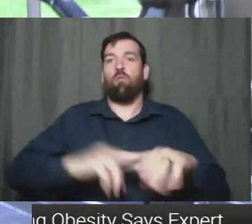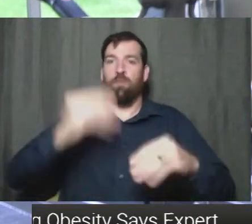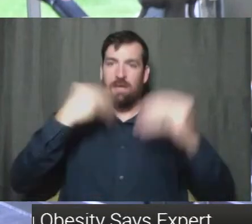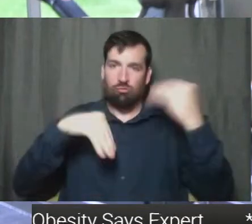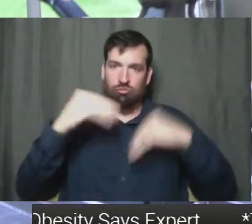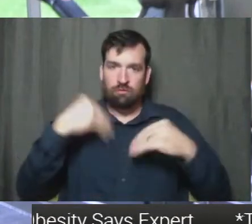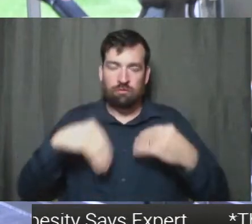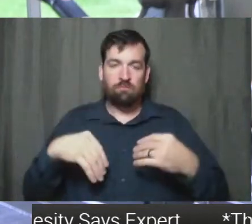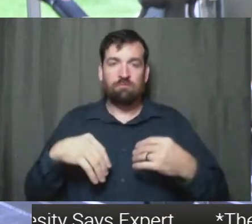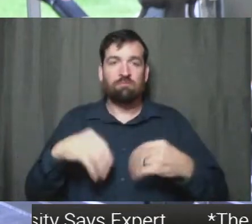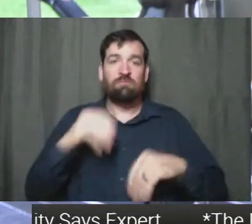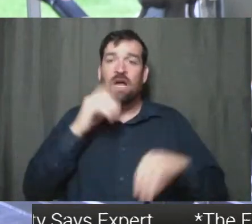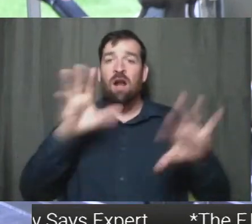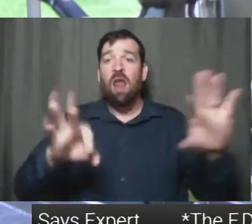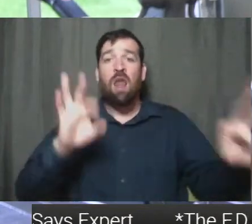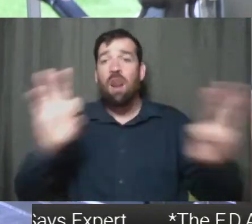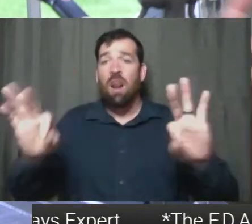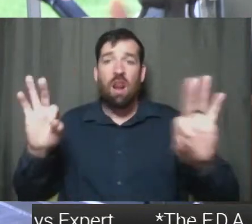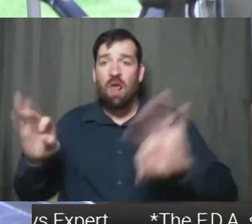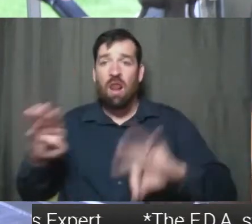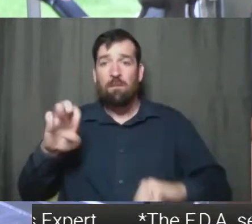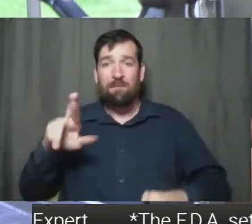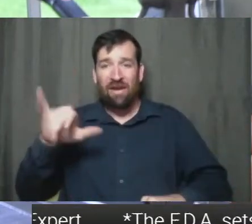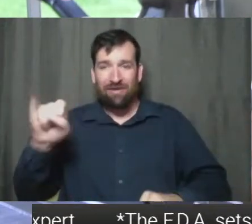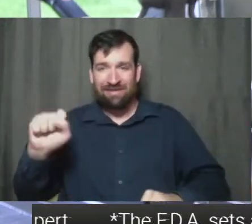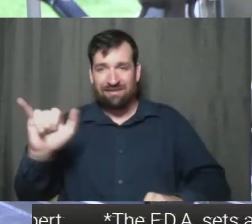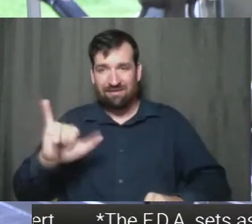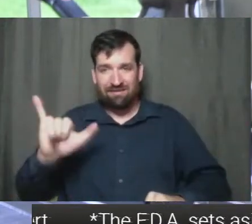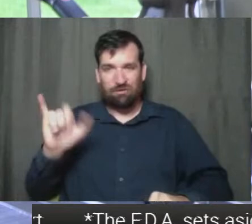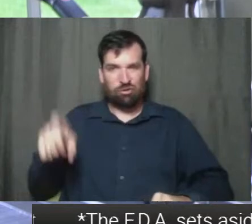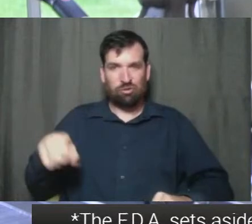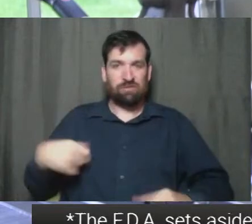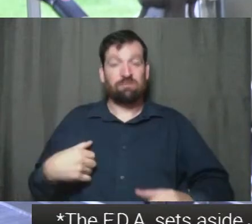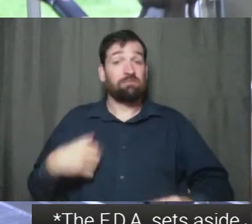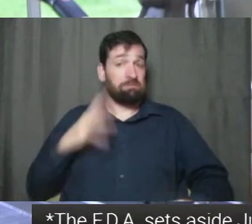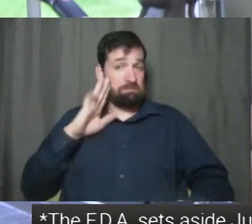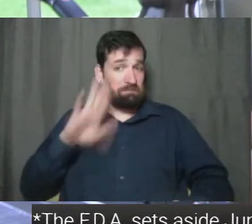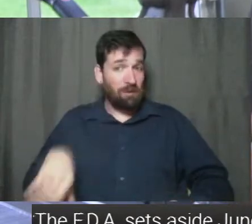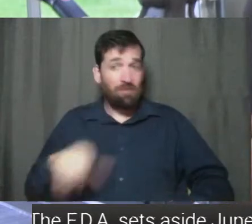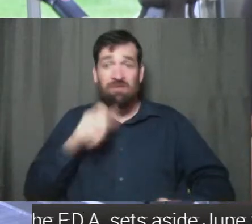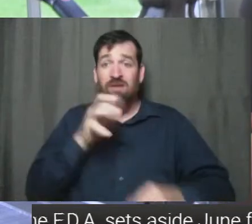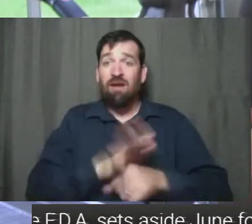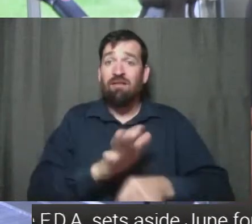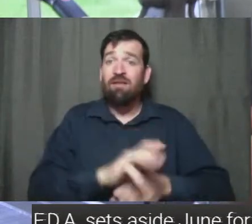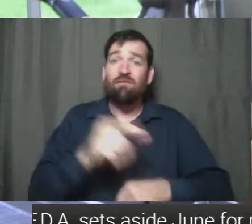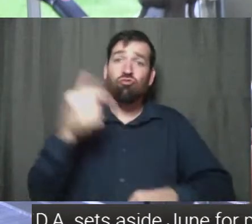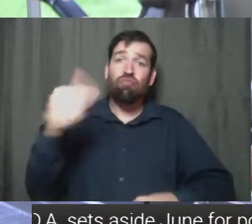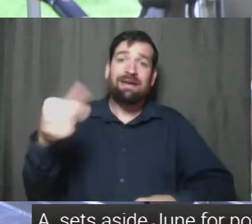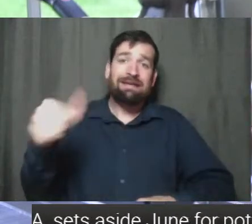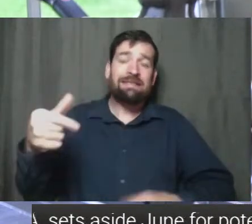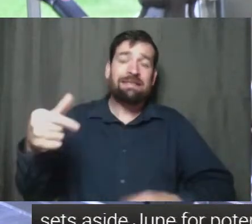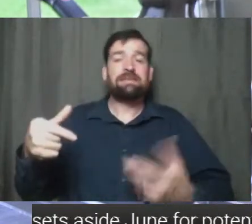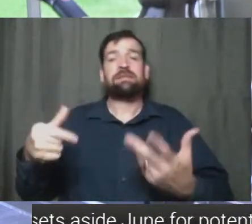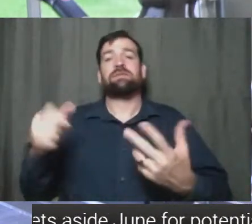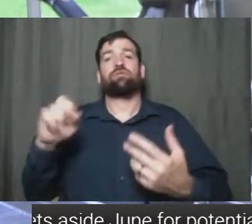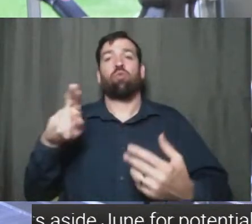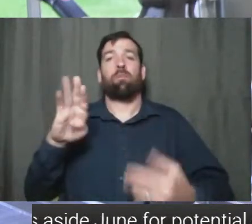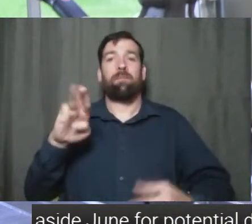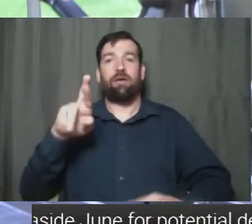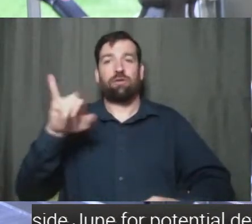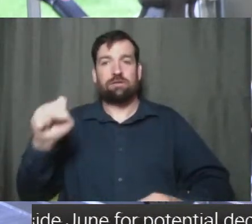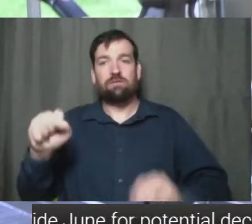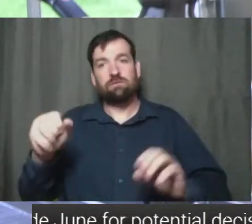berries and eating berries like we should. Okay, so if you know you don't eat enough greenery or berries, then obviously adding